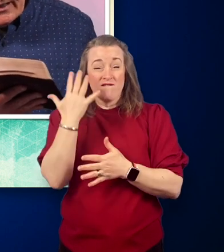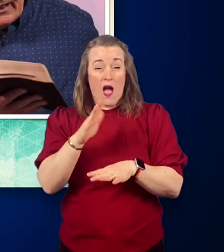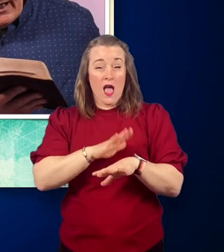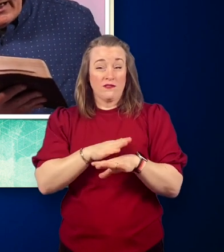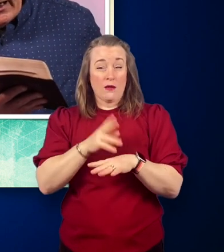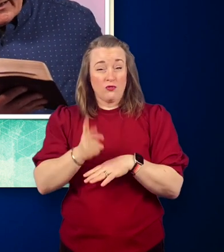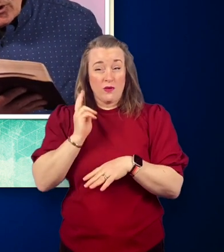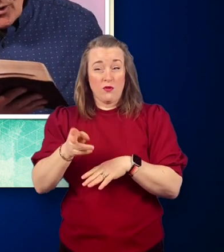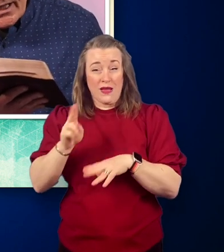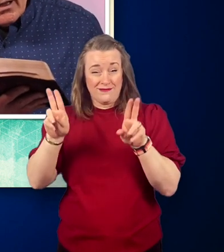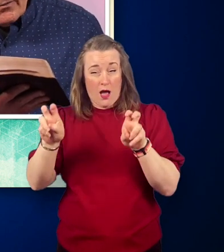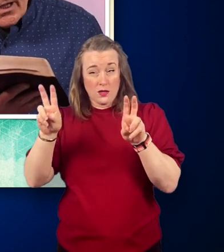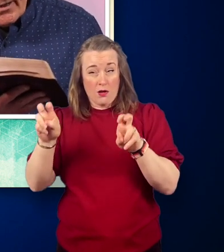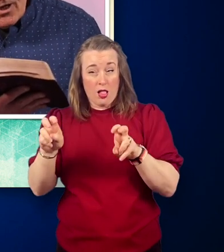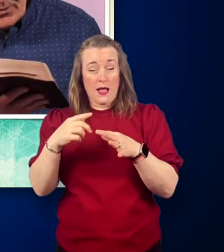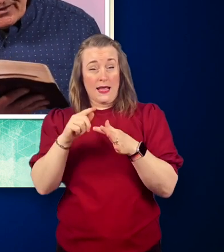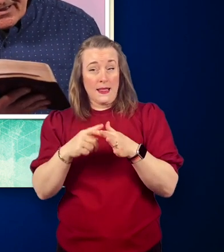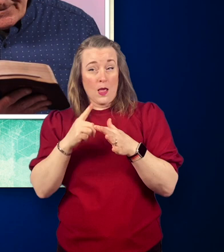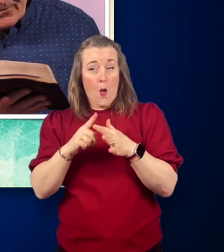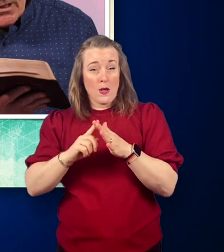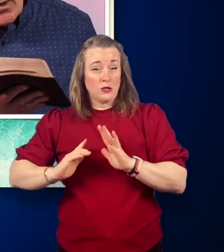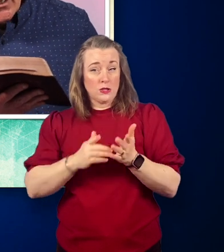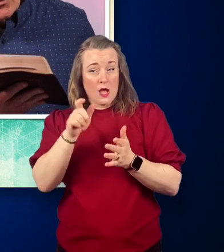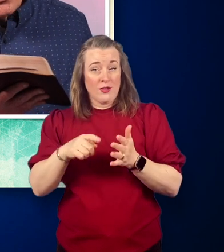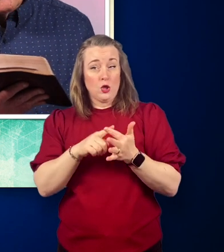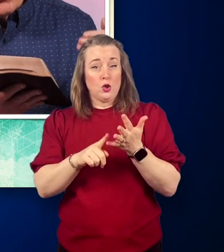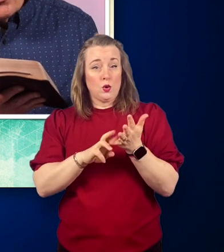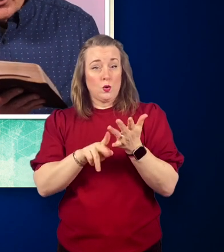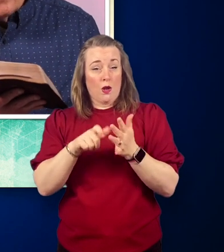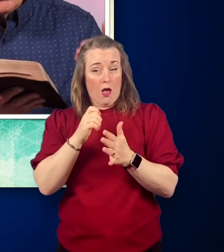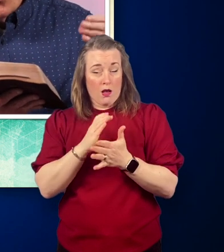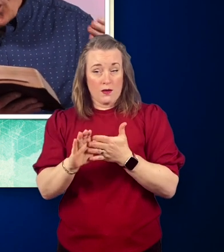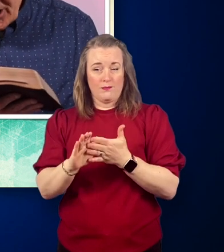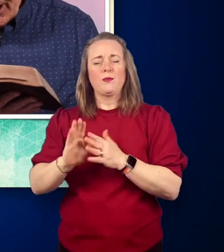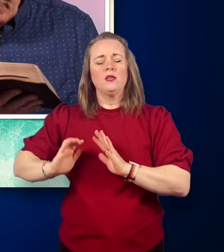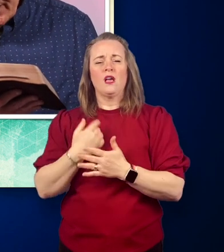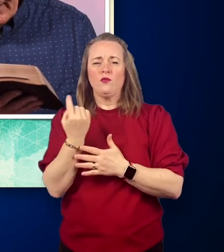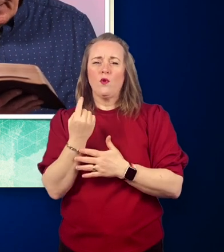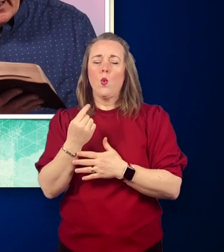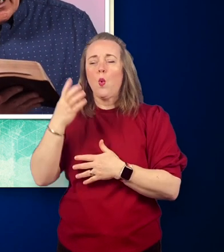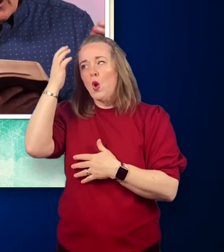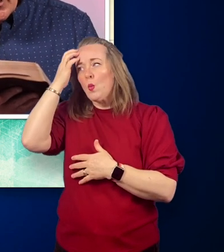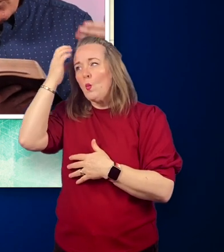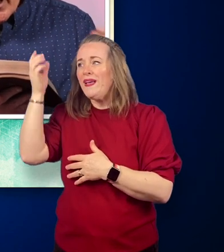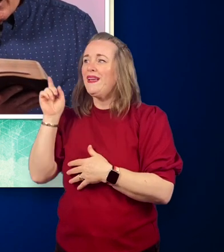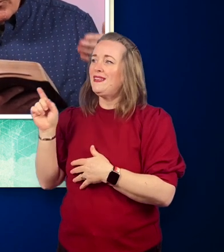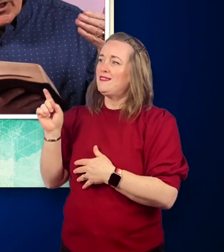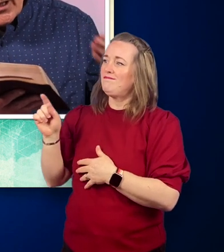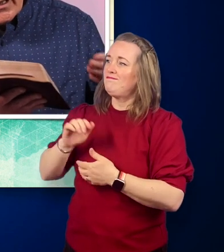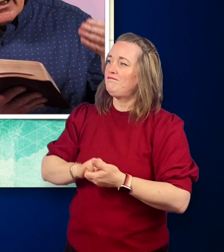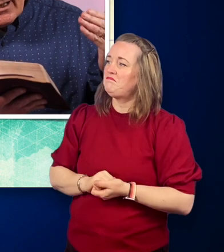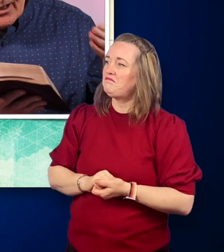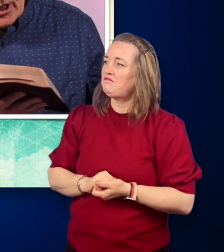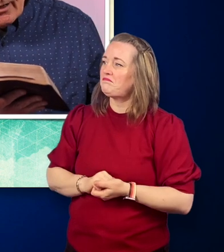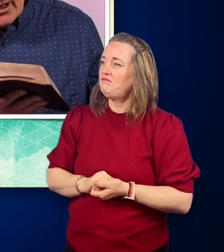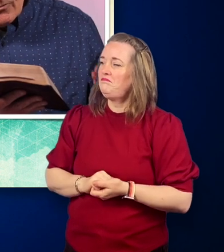treasury, queen of Ethiopians. This man had gone to Jerusalem to worship, and on his way home was